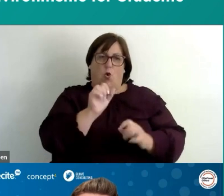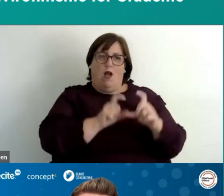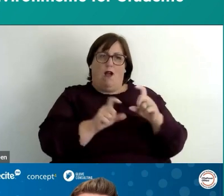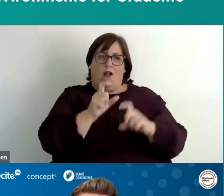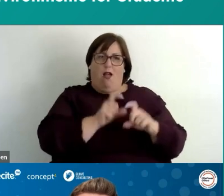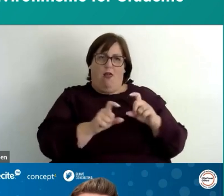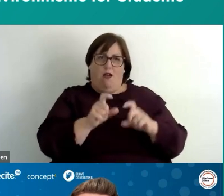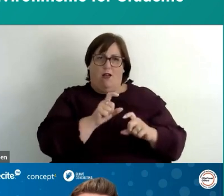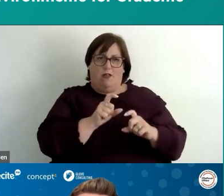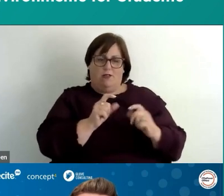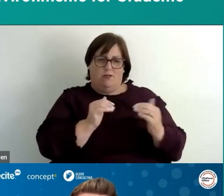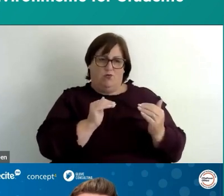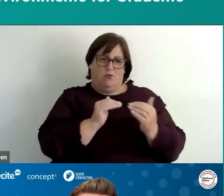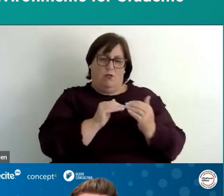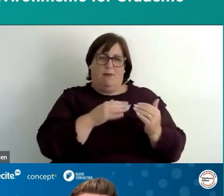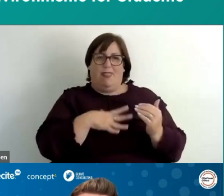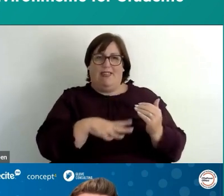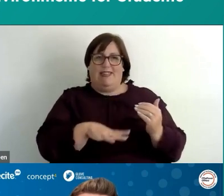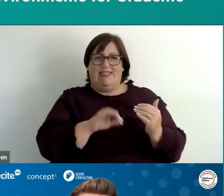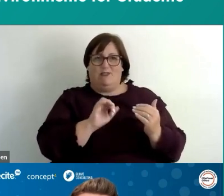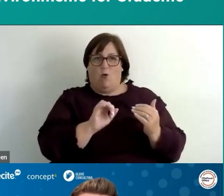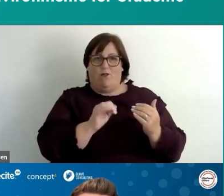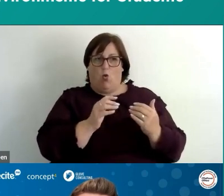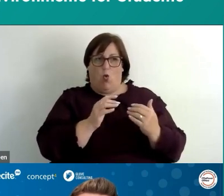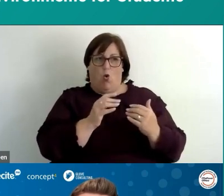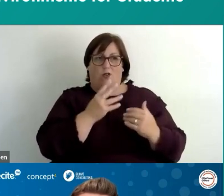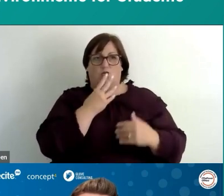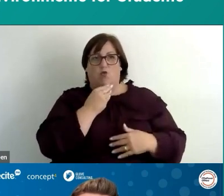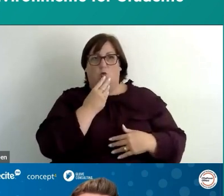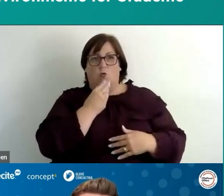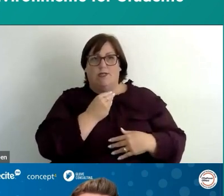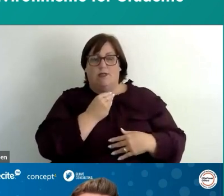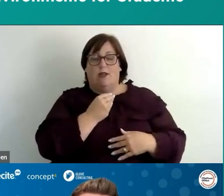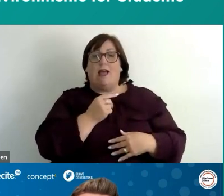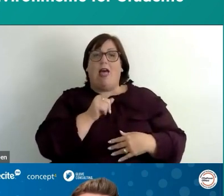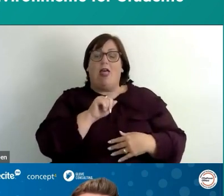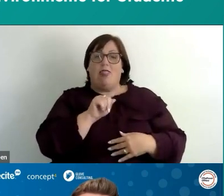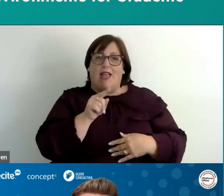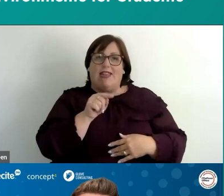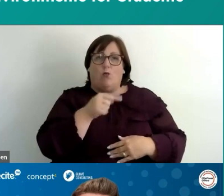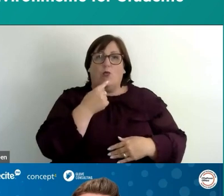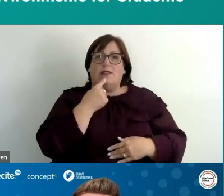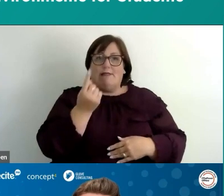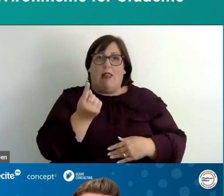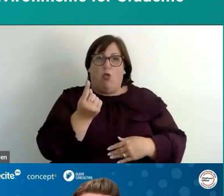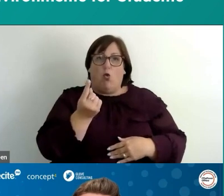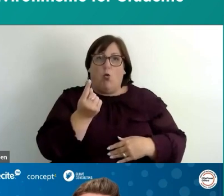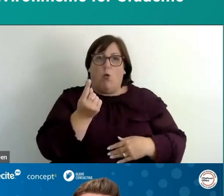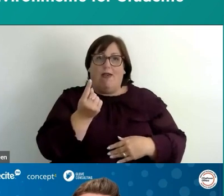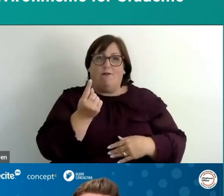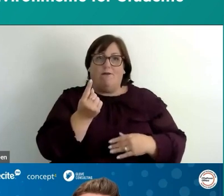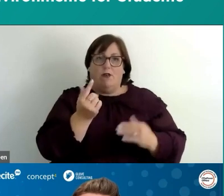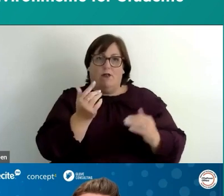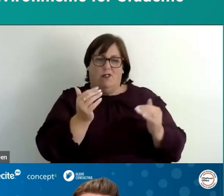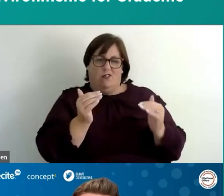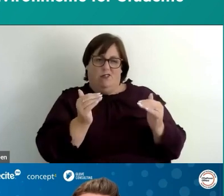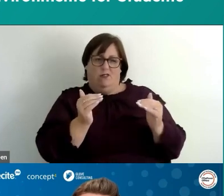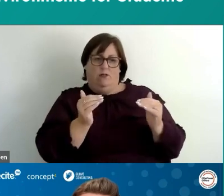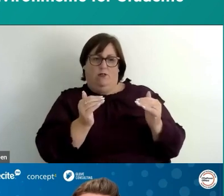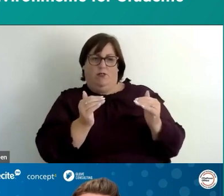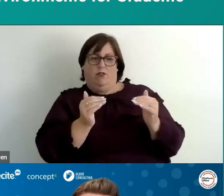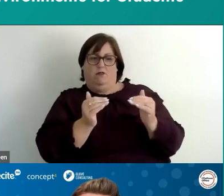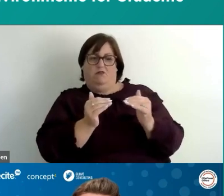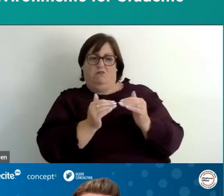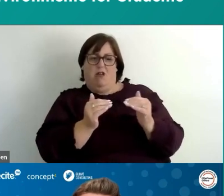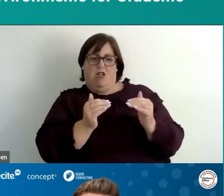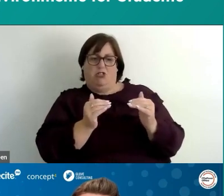colours. It will tell you whether those are going to provide you with the right amount of contrast when you use them online. You can then